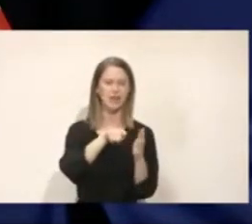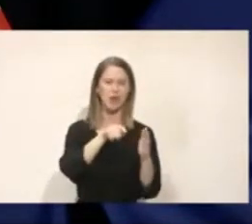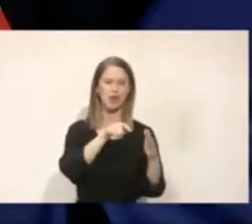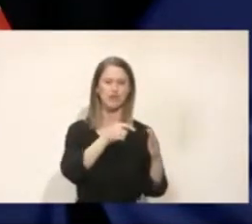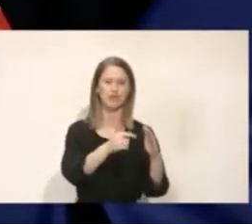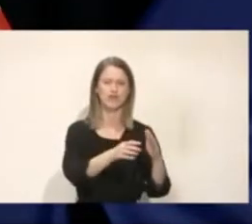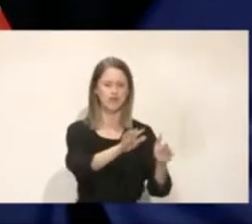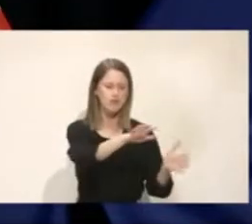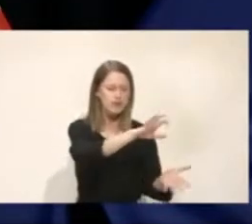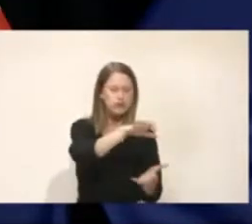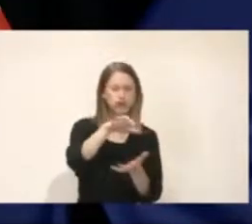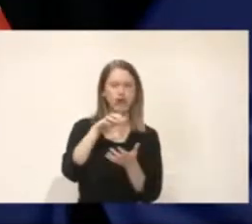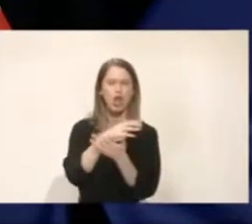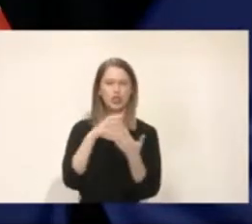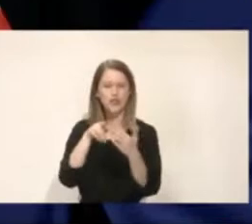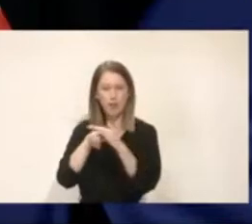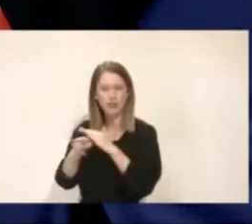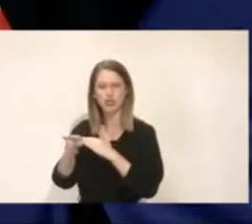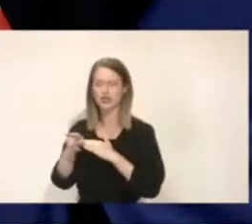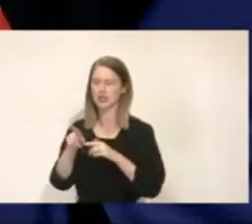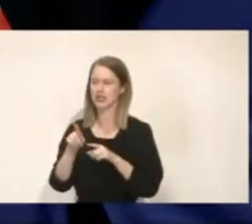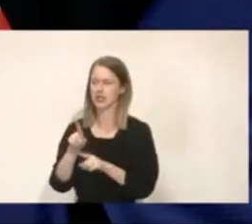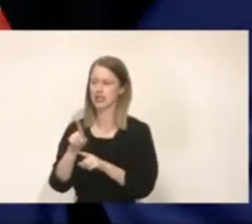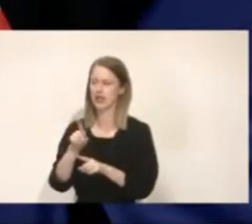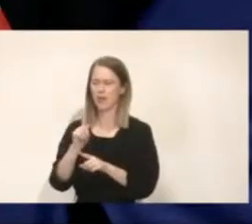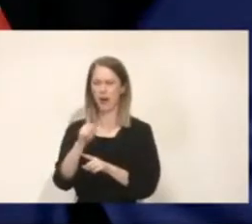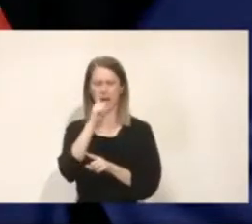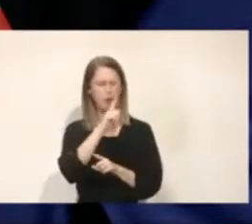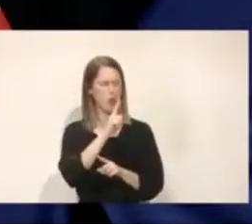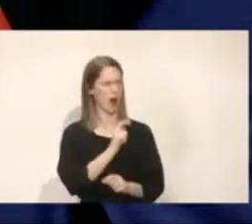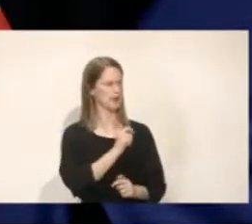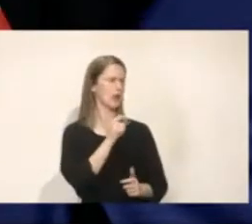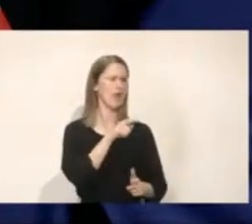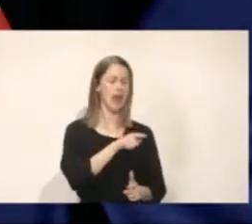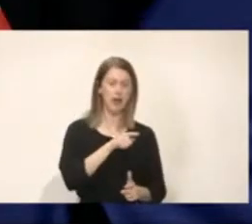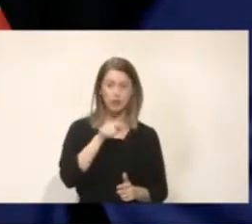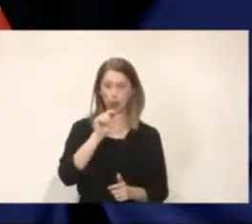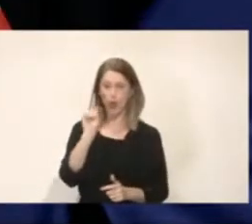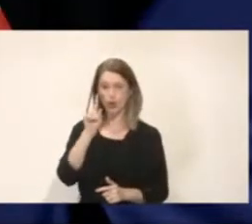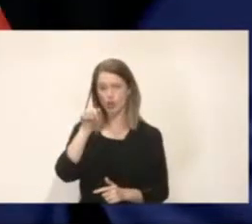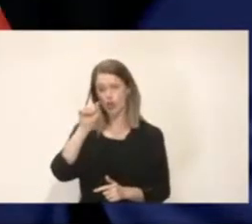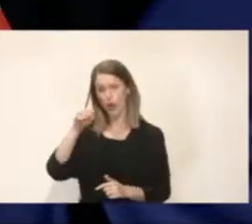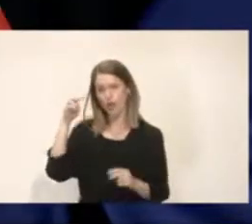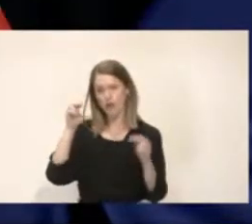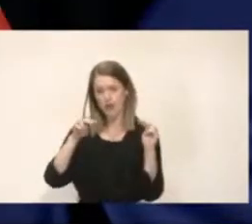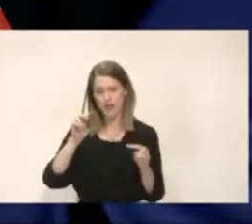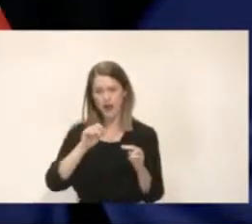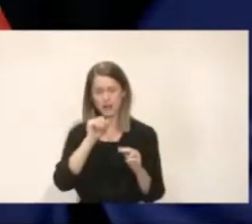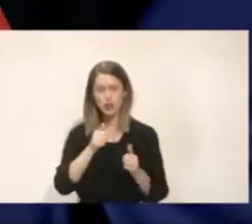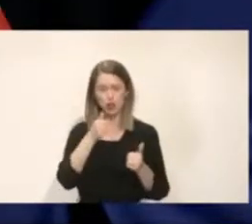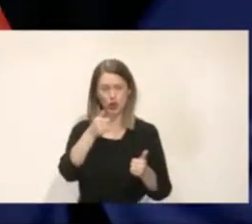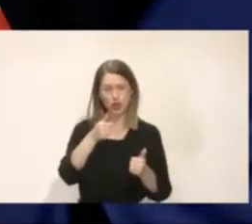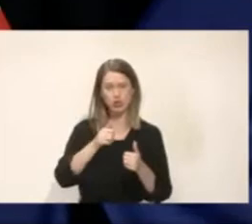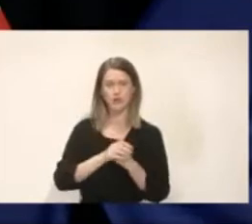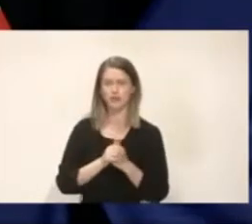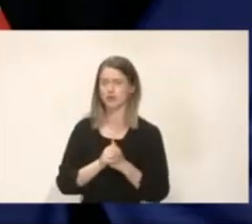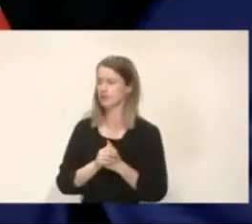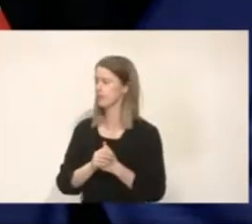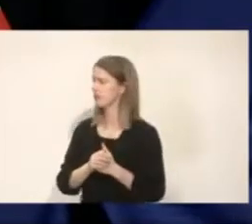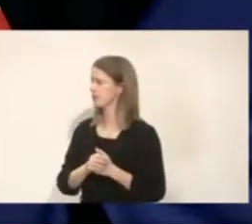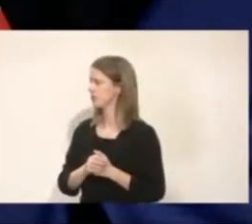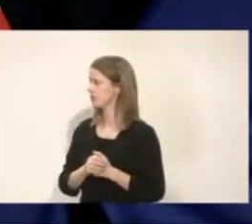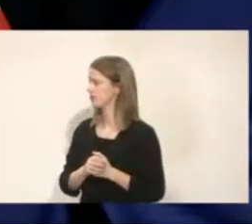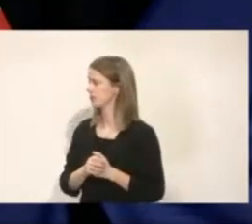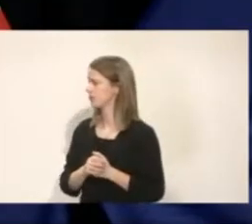in diversifying admissions, but people have taken umbrage with that. Do you have a view on whether or not that's a good thing that the university is doing? What